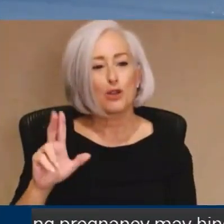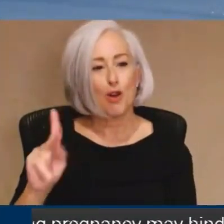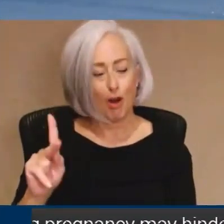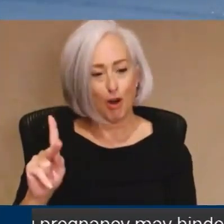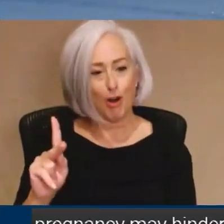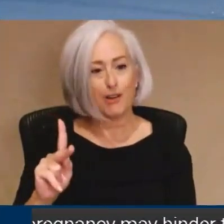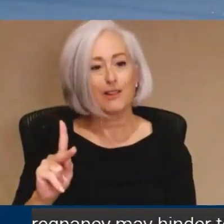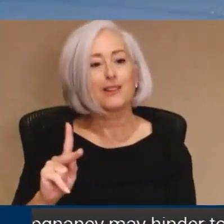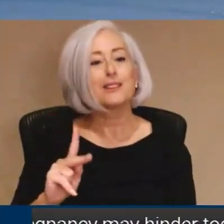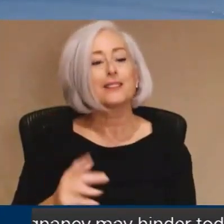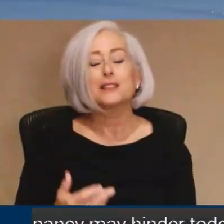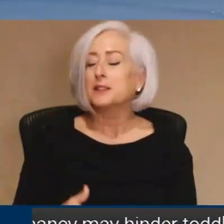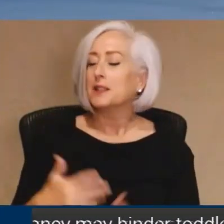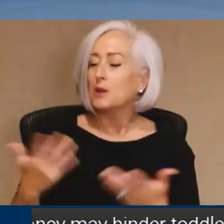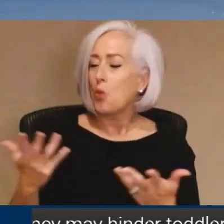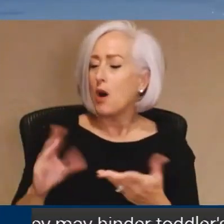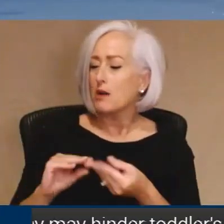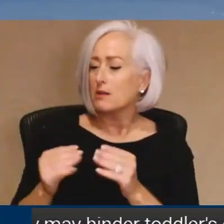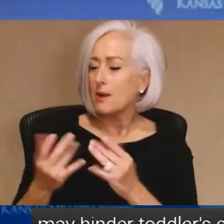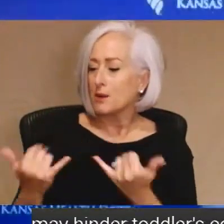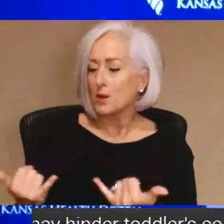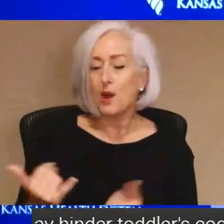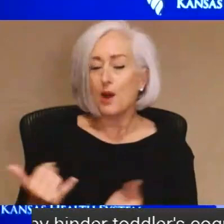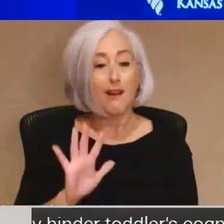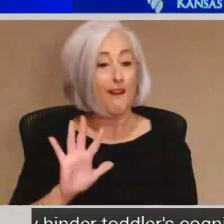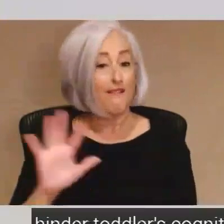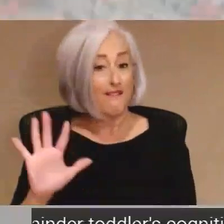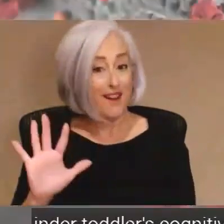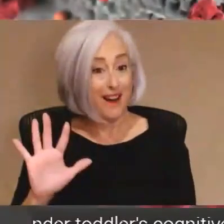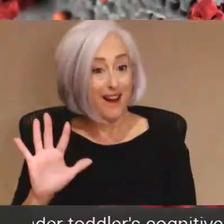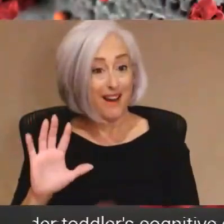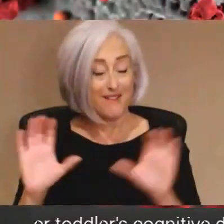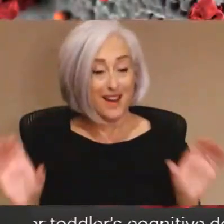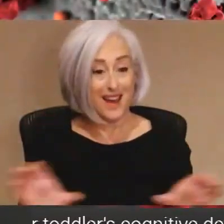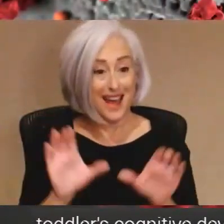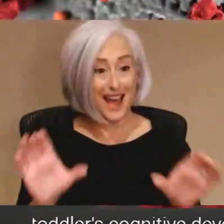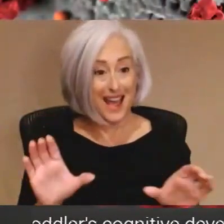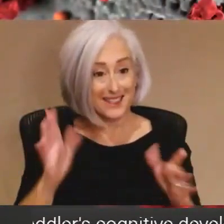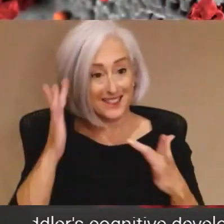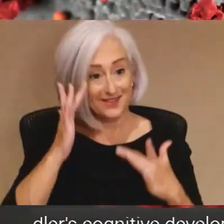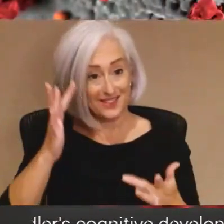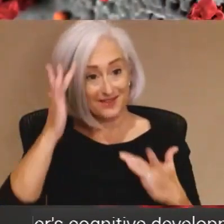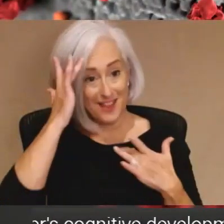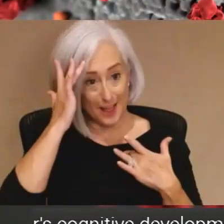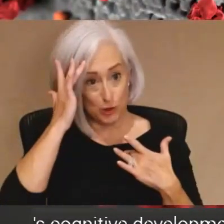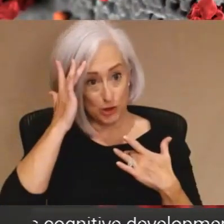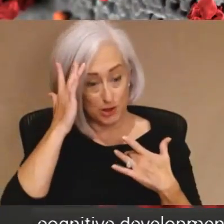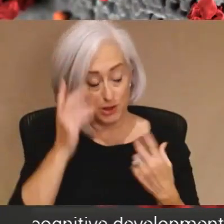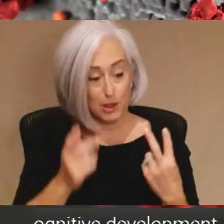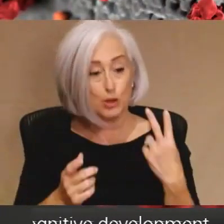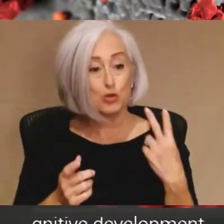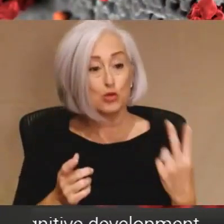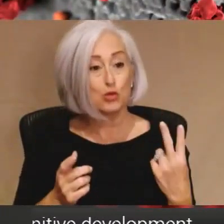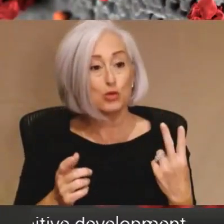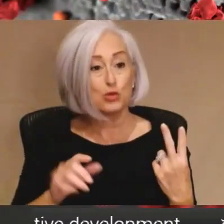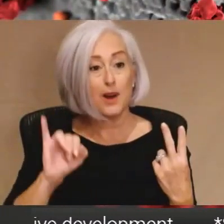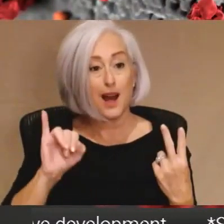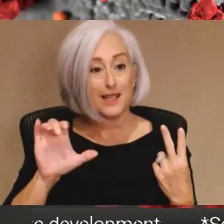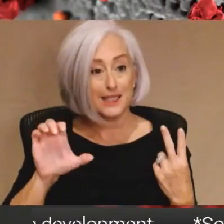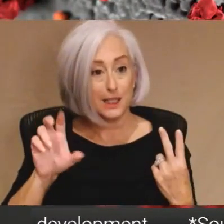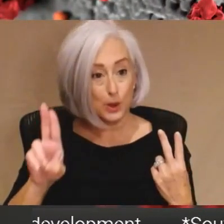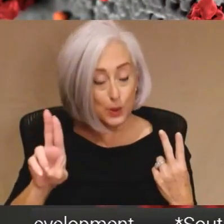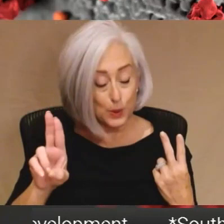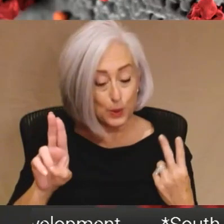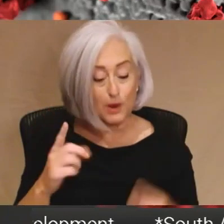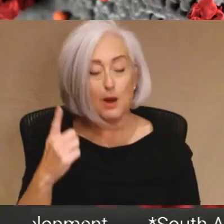today? Yeah, so we have 5 active infections in the hospital, 2 in the ICU, 1 on the ventilator, 9 in that recovery